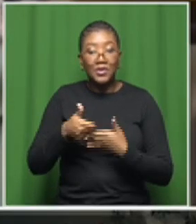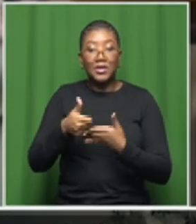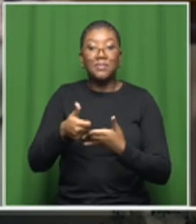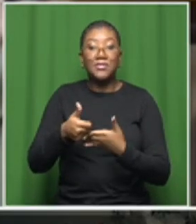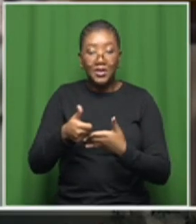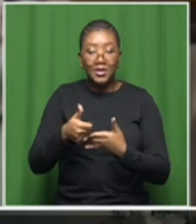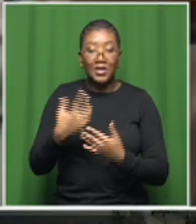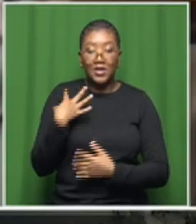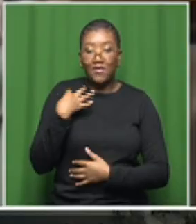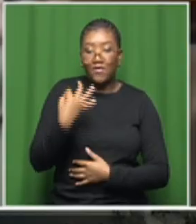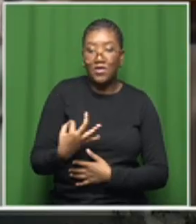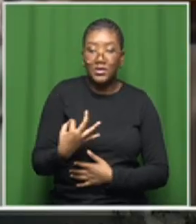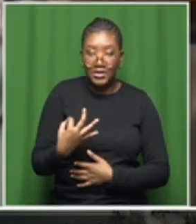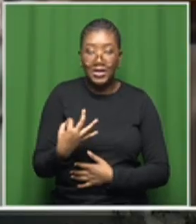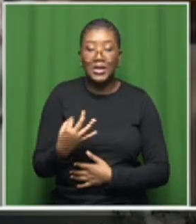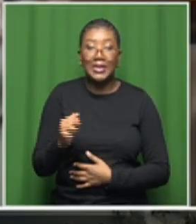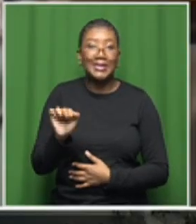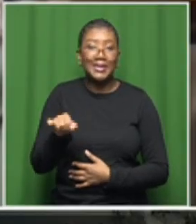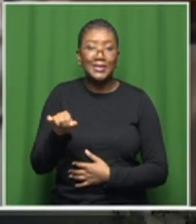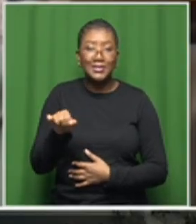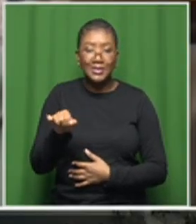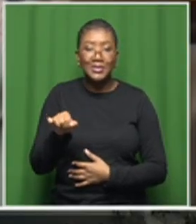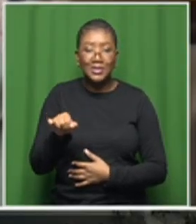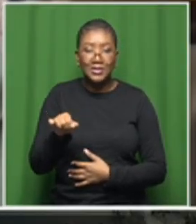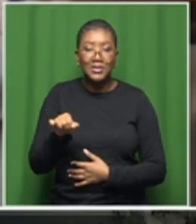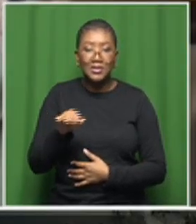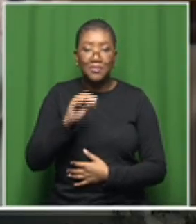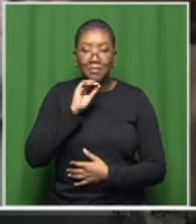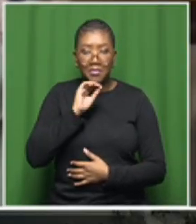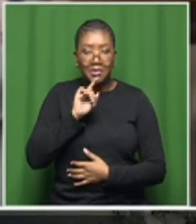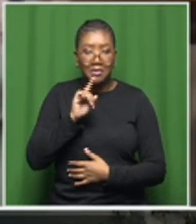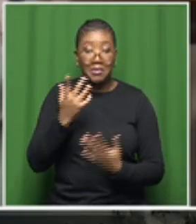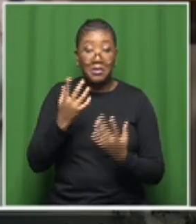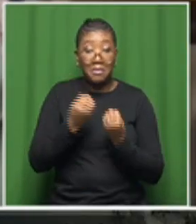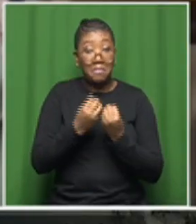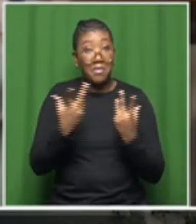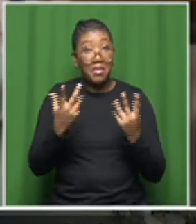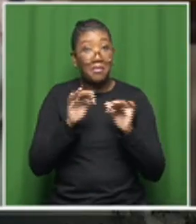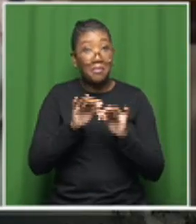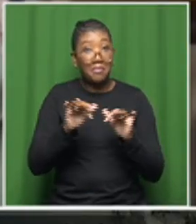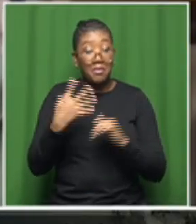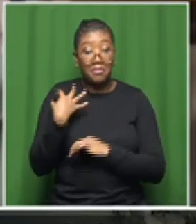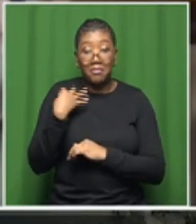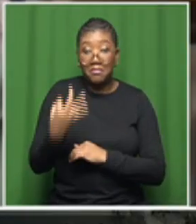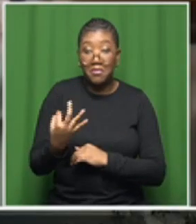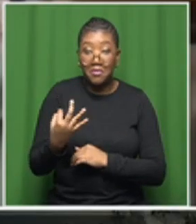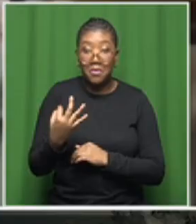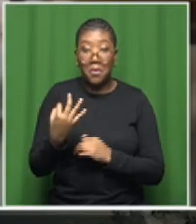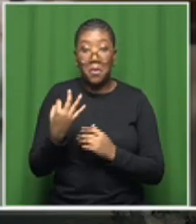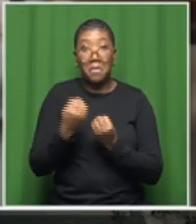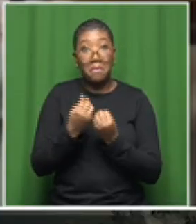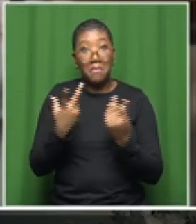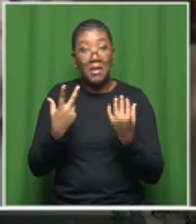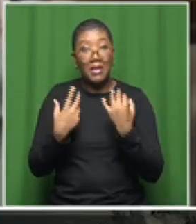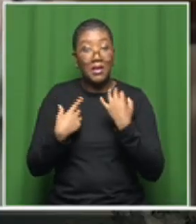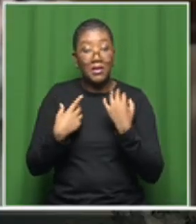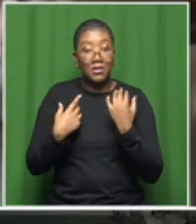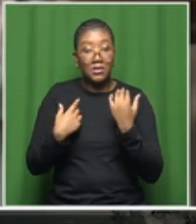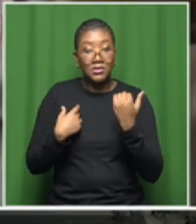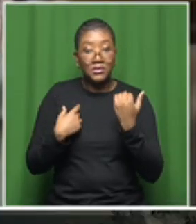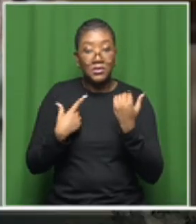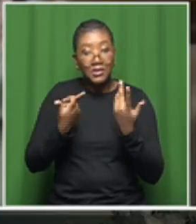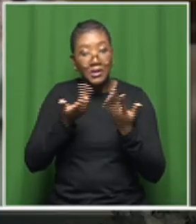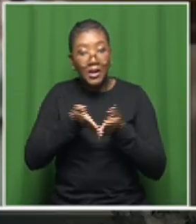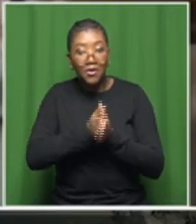on a volunteer basis as well. What does that response look like? Are you inundated with requests? Do you find that there's